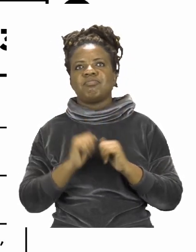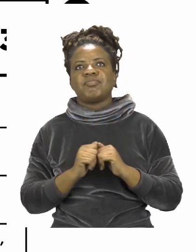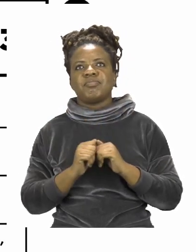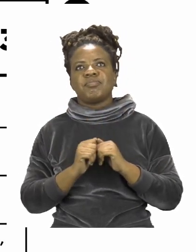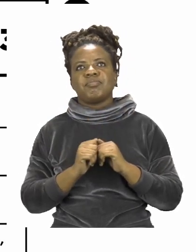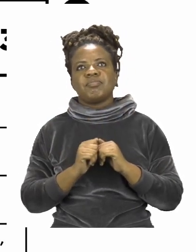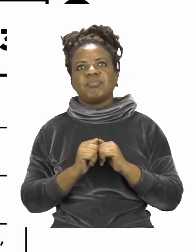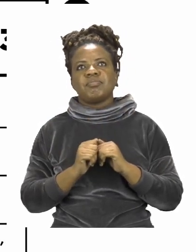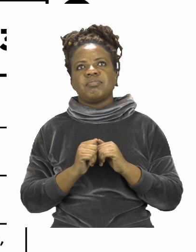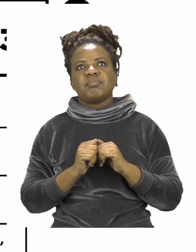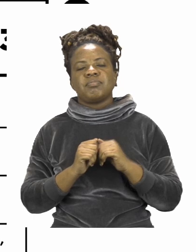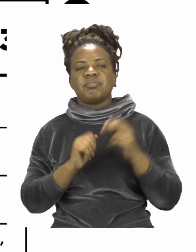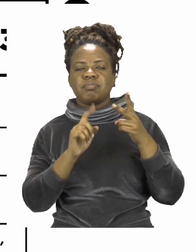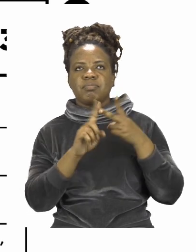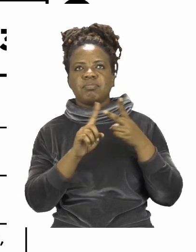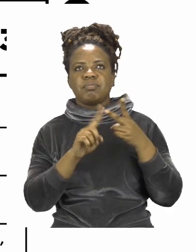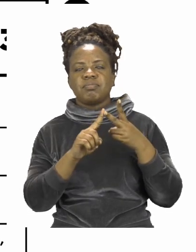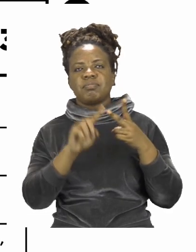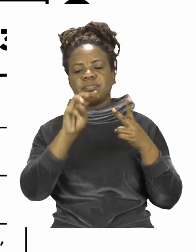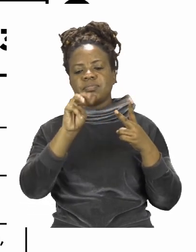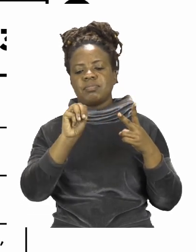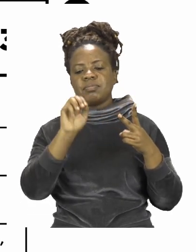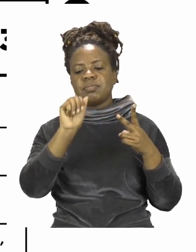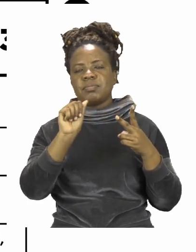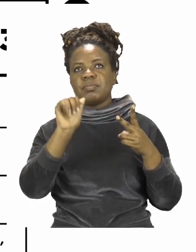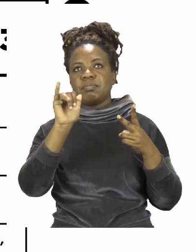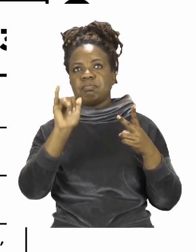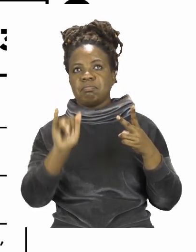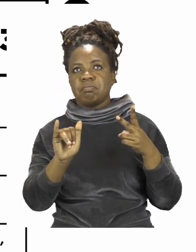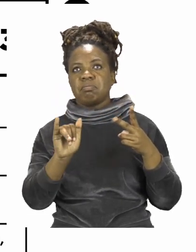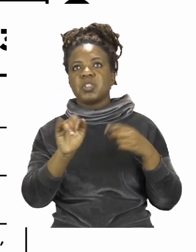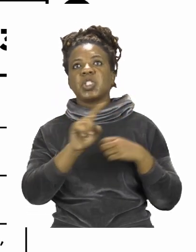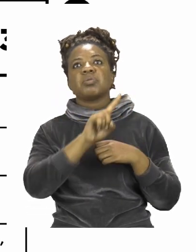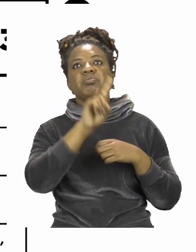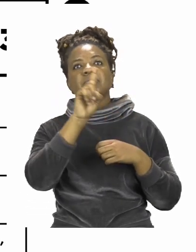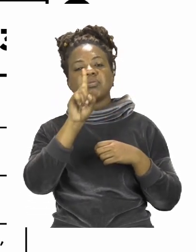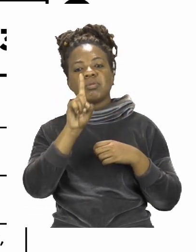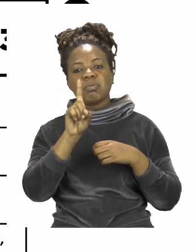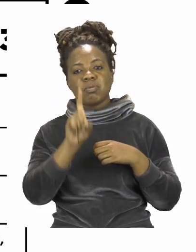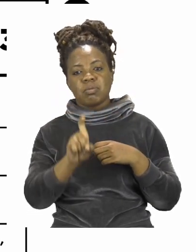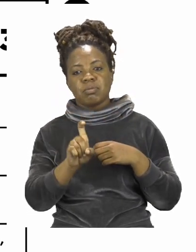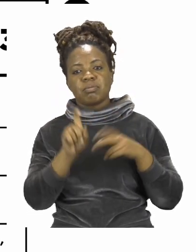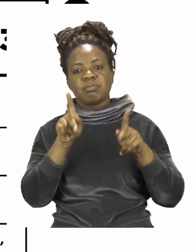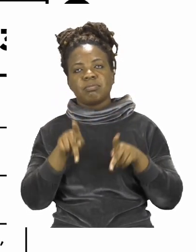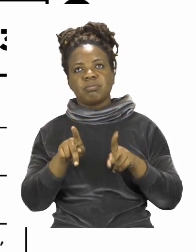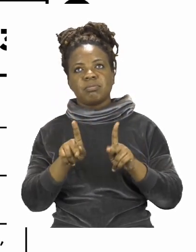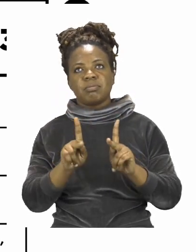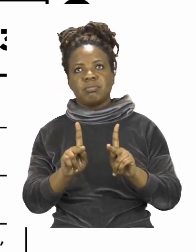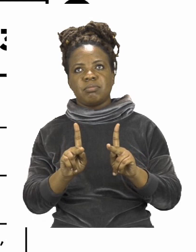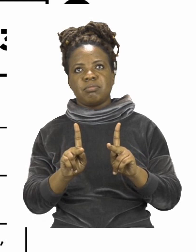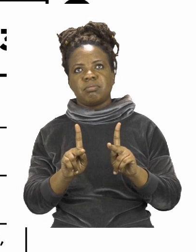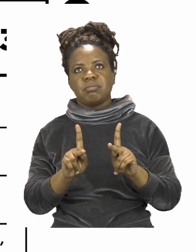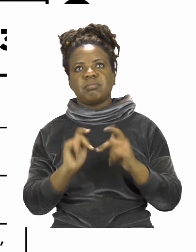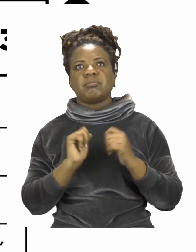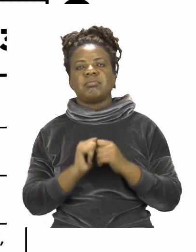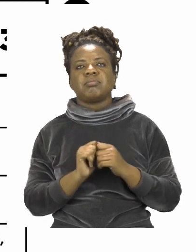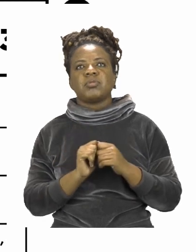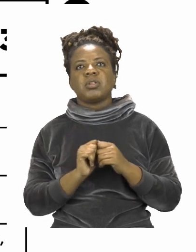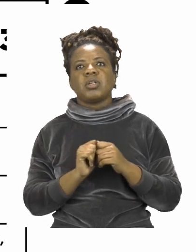word may, we are also asking for permission. Normally, may comes with a question